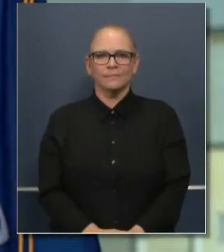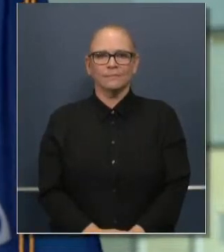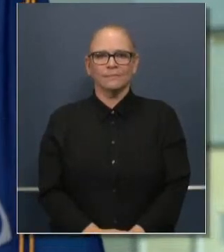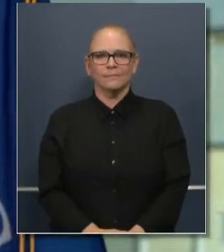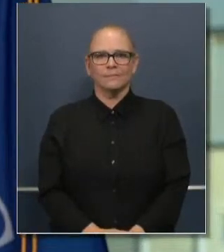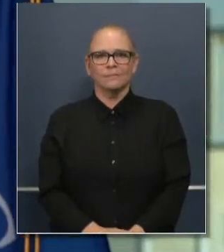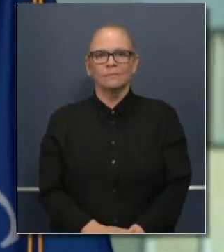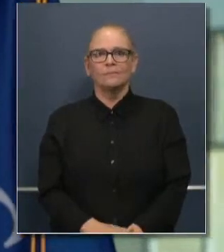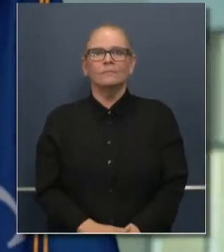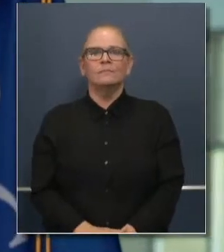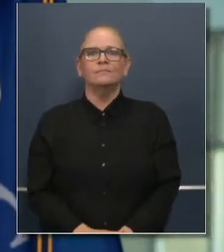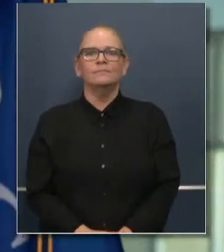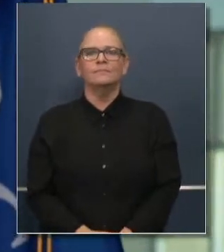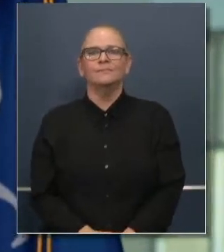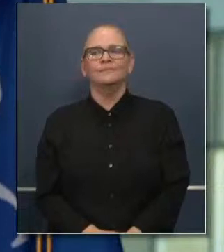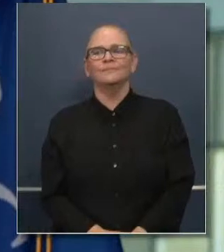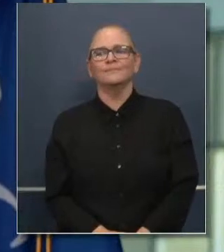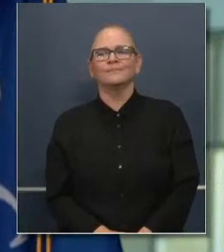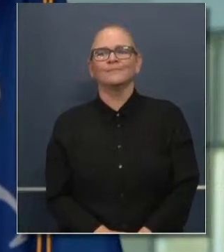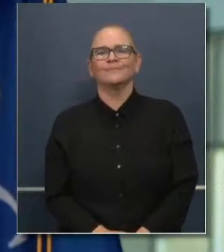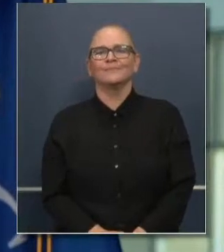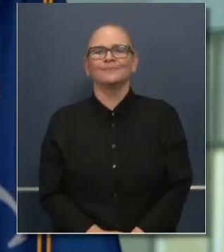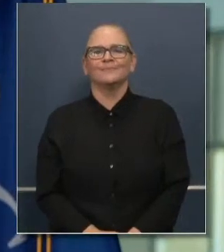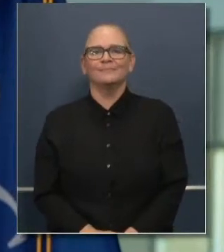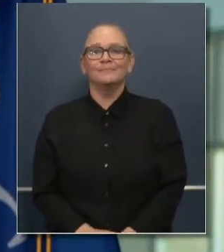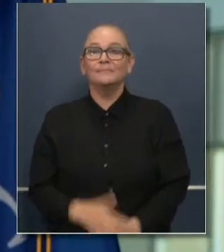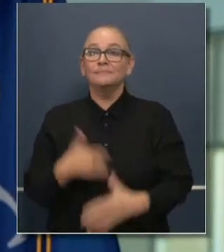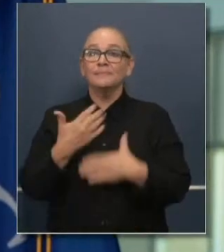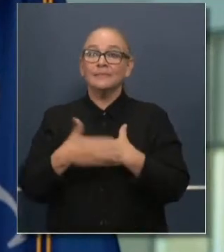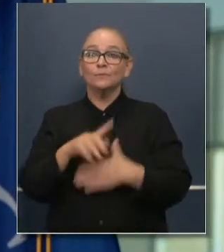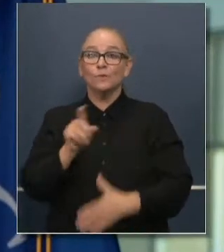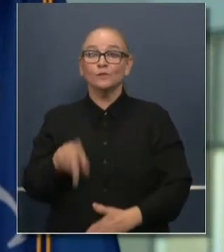Thank you, Dr. Galley. Next question. David Baker, Bloomberg News.